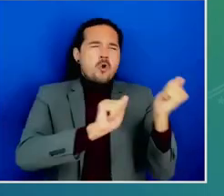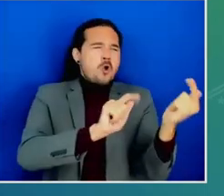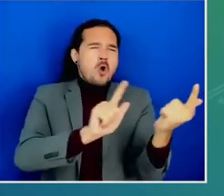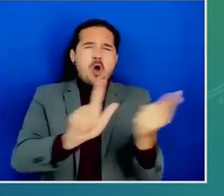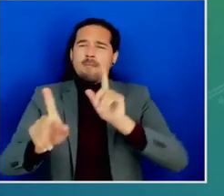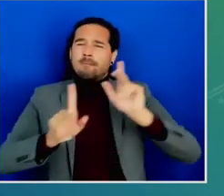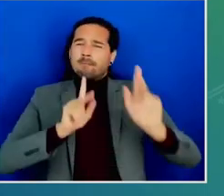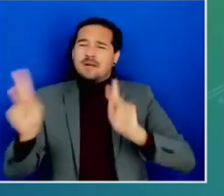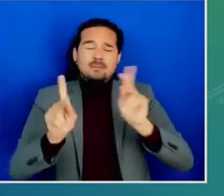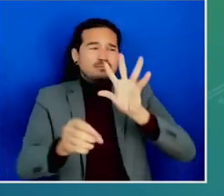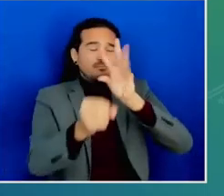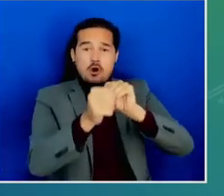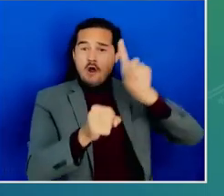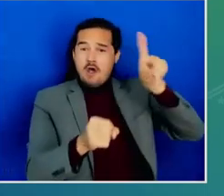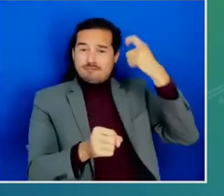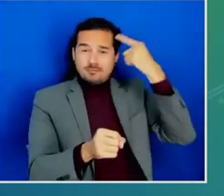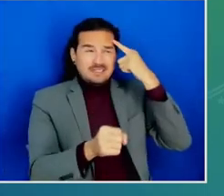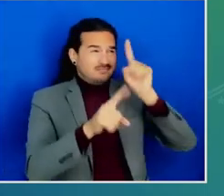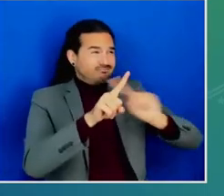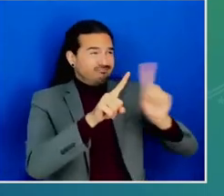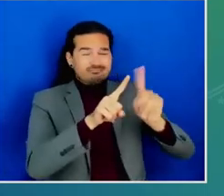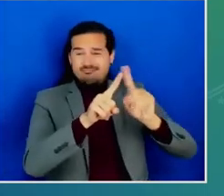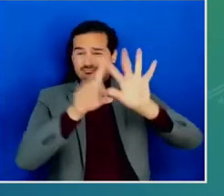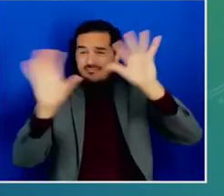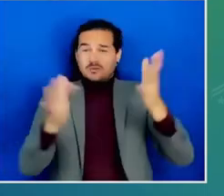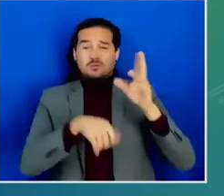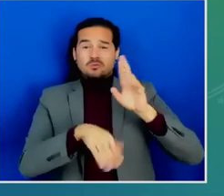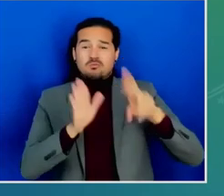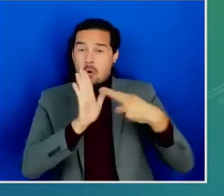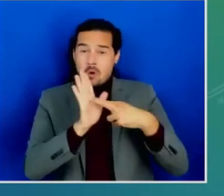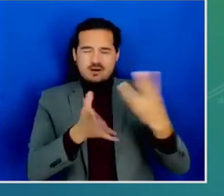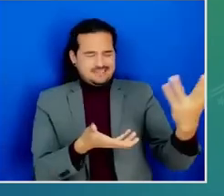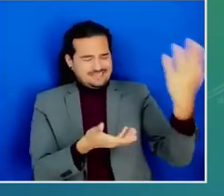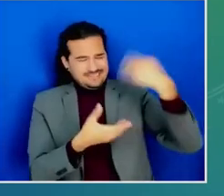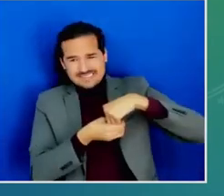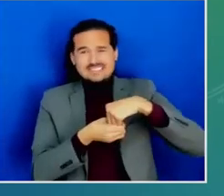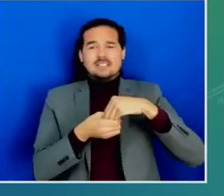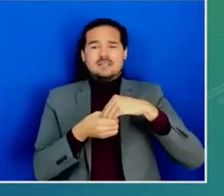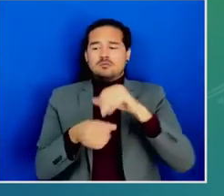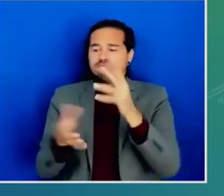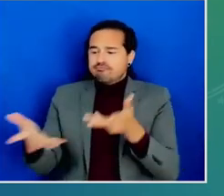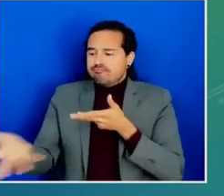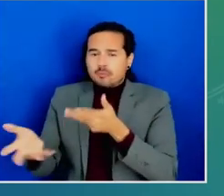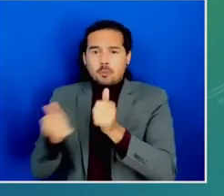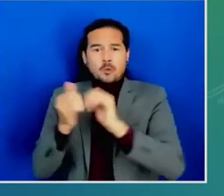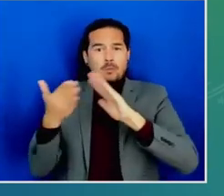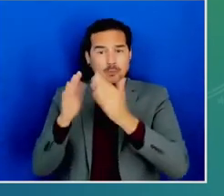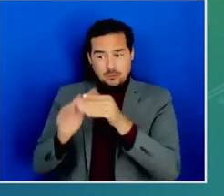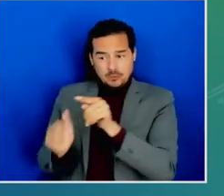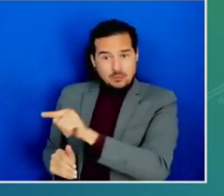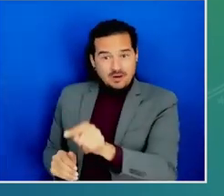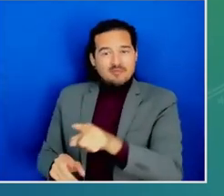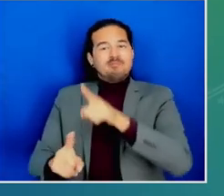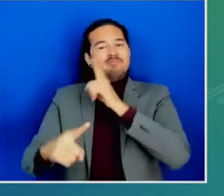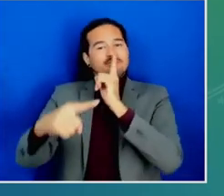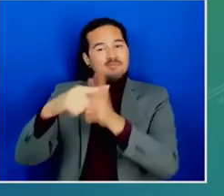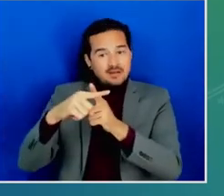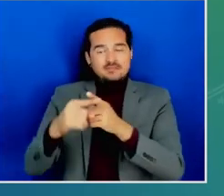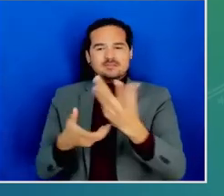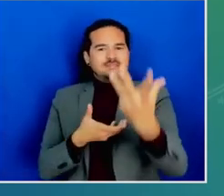with communities, and harnessing the force of science and the values of environmental